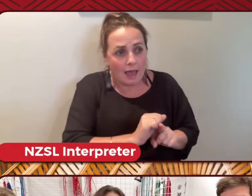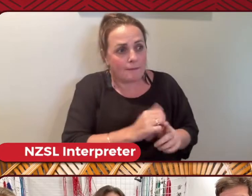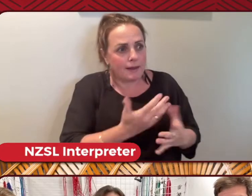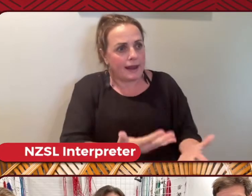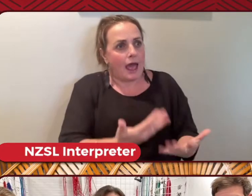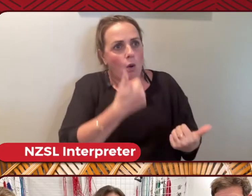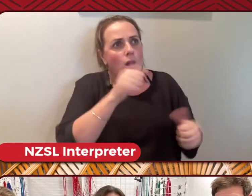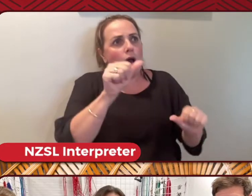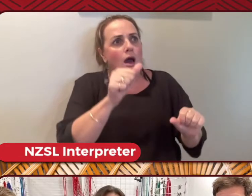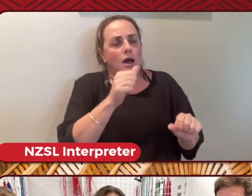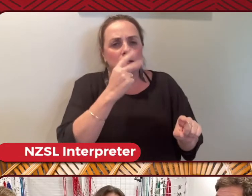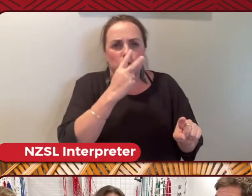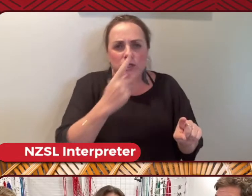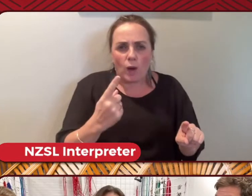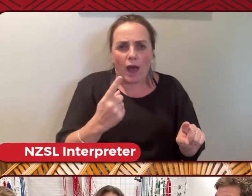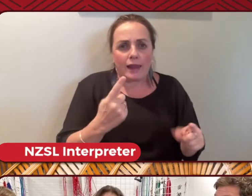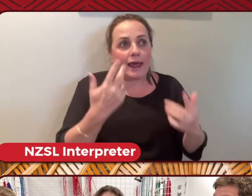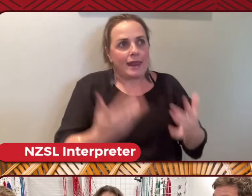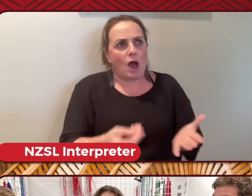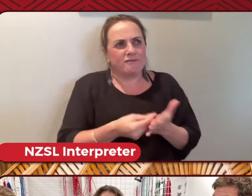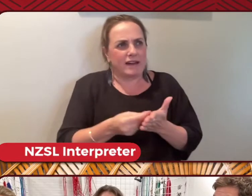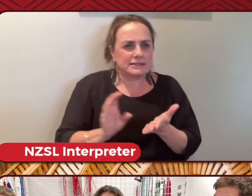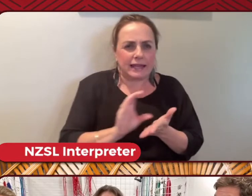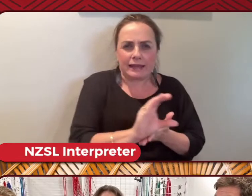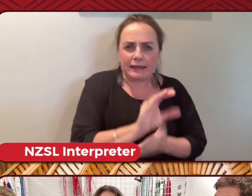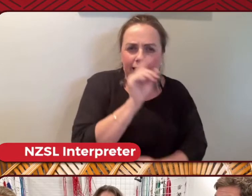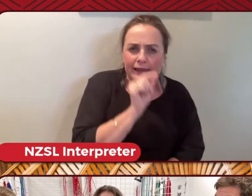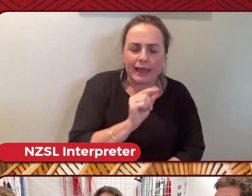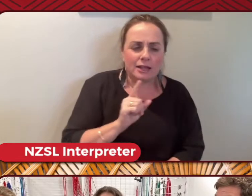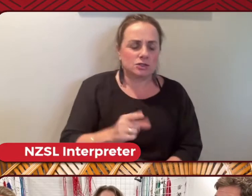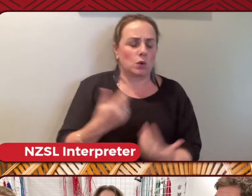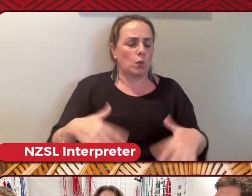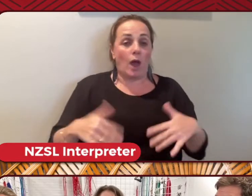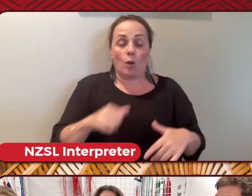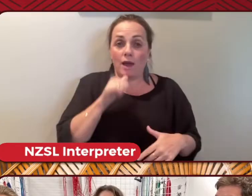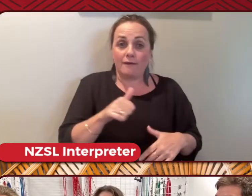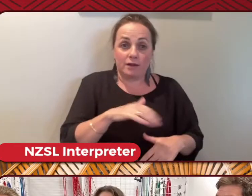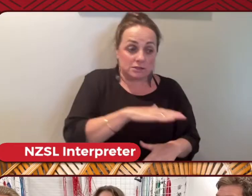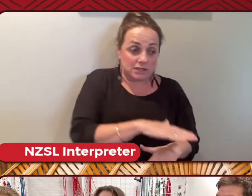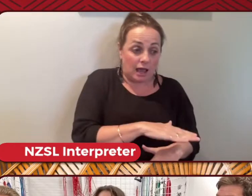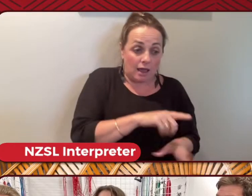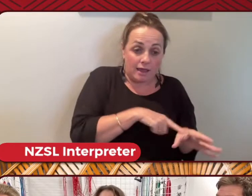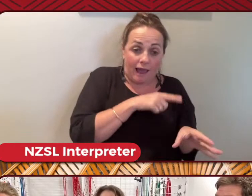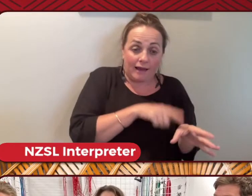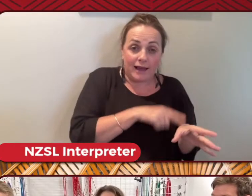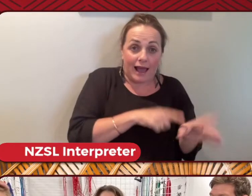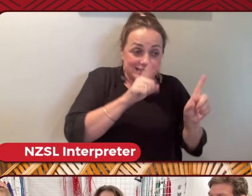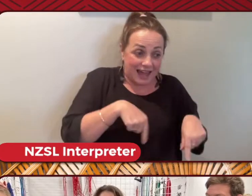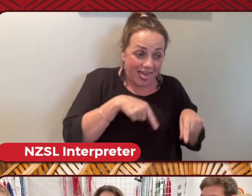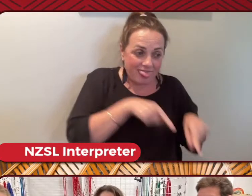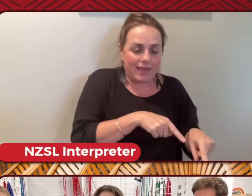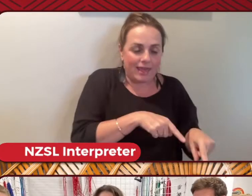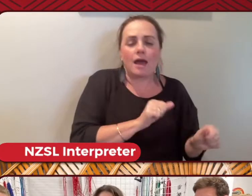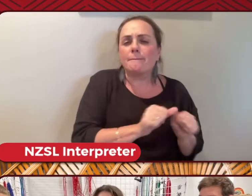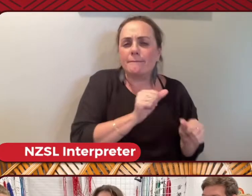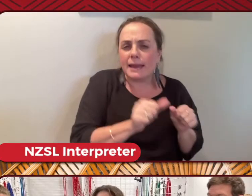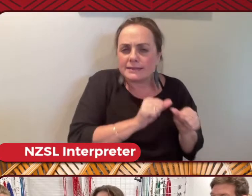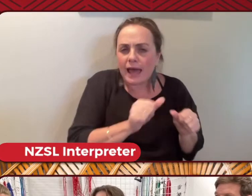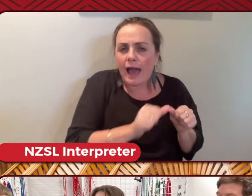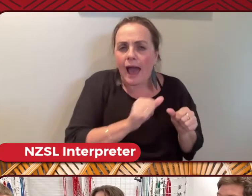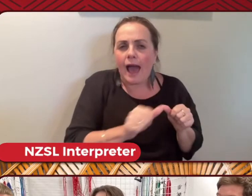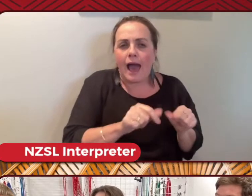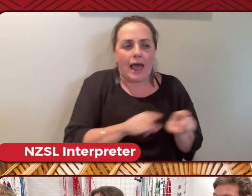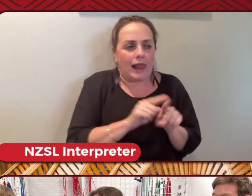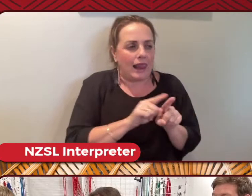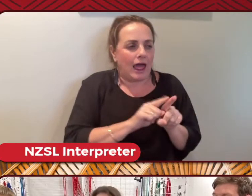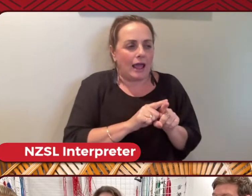So coming to this space and seeing what a difference it makes starting when we are small and when we haven't got habits built yet and our bodies are still so